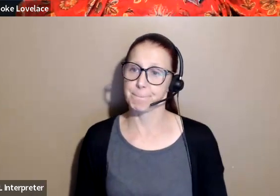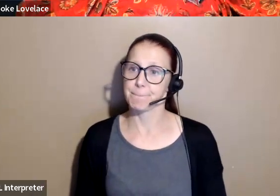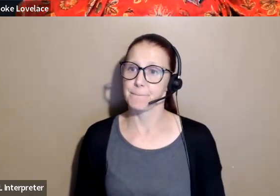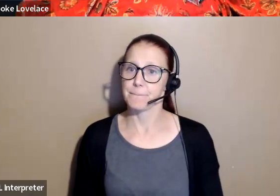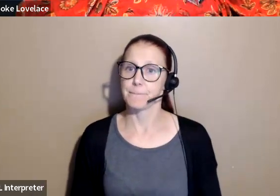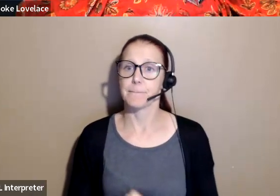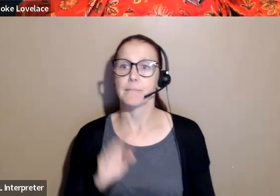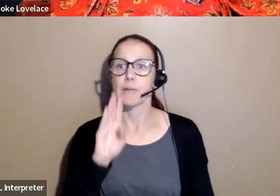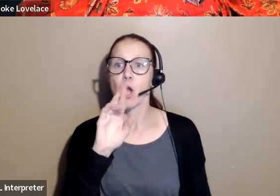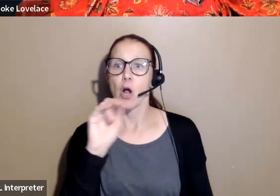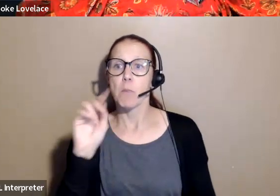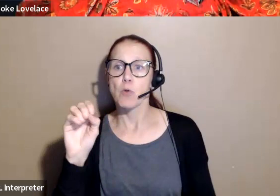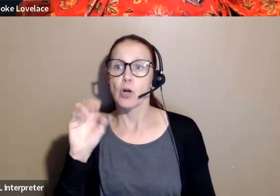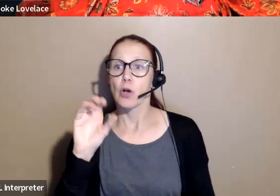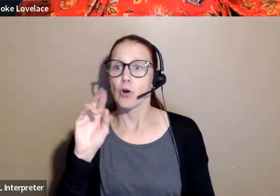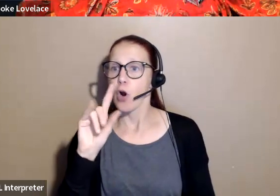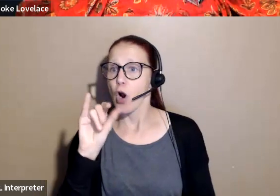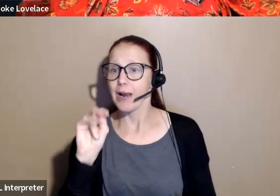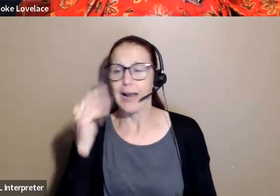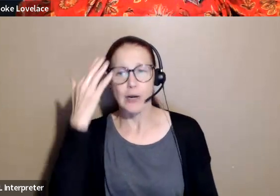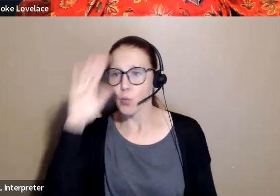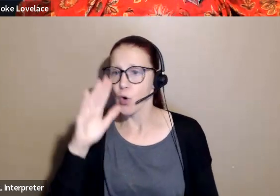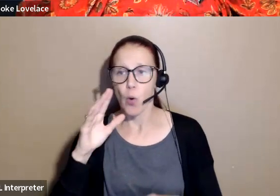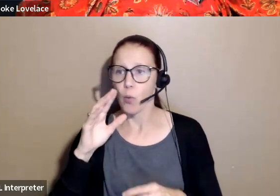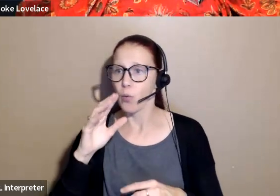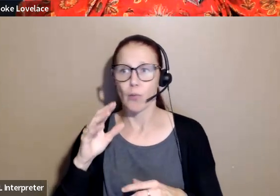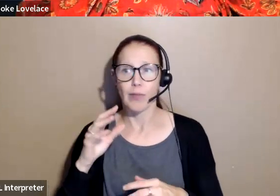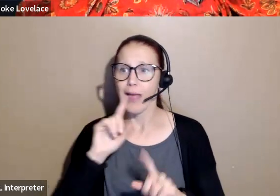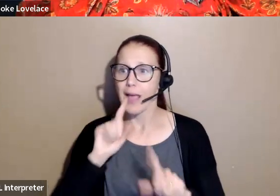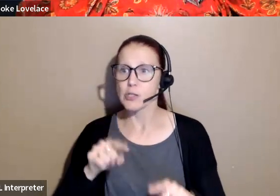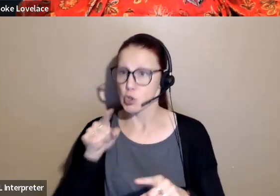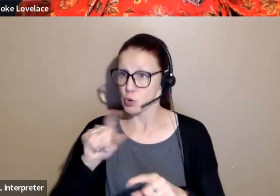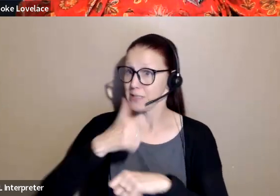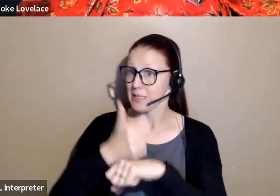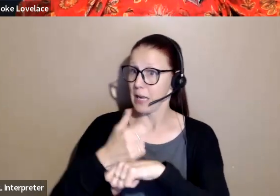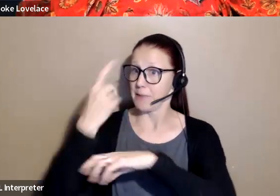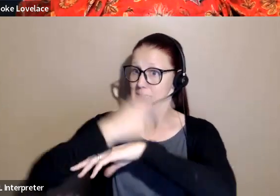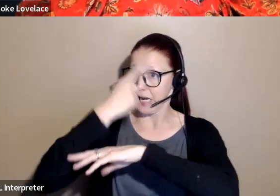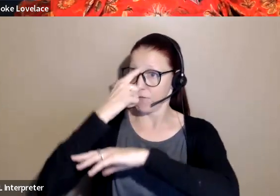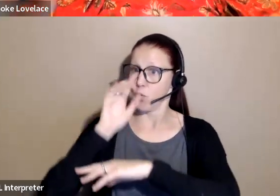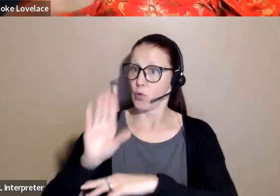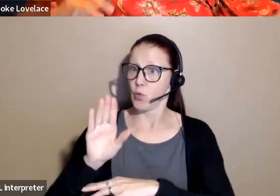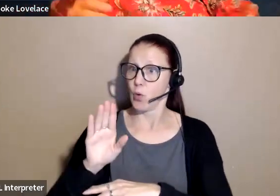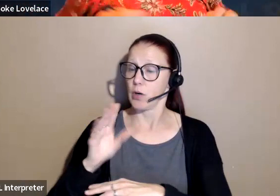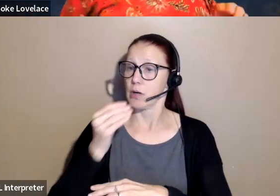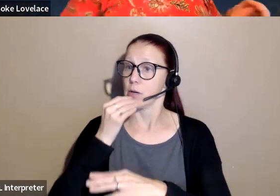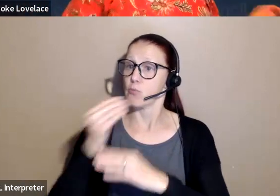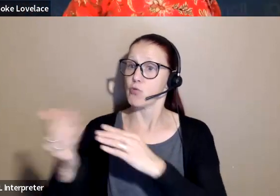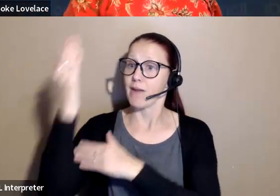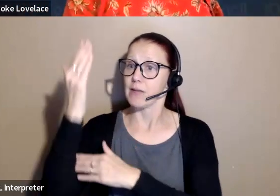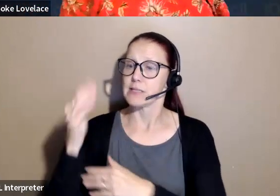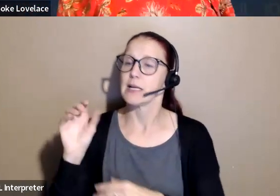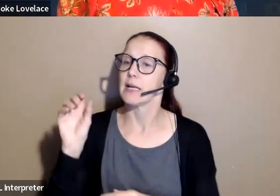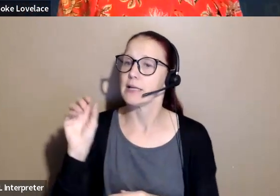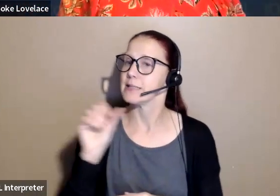Yeah, Burke and Carlin, I don't even know the answer to this. Did we set a date? Did you set a date for your breakfast? We do. It's